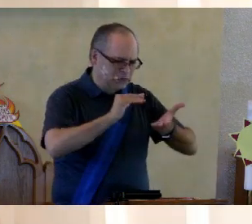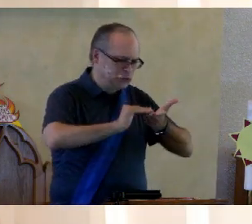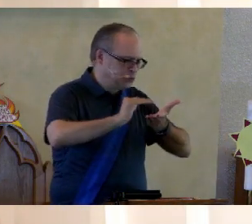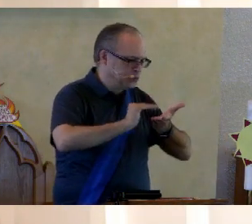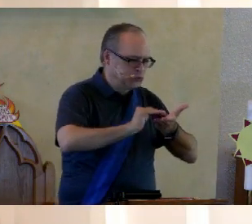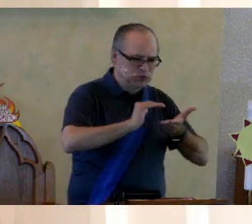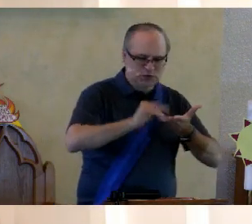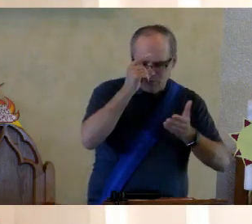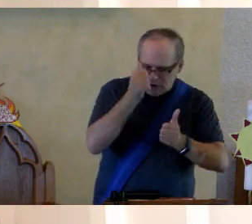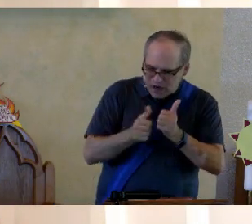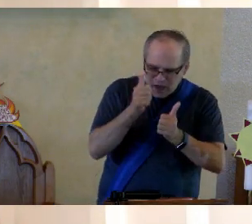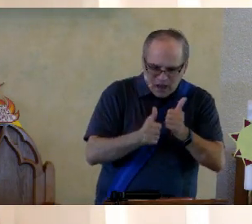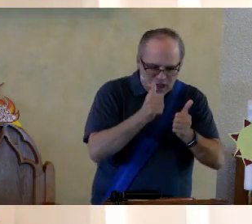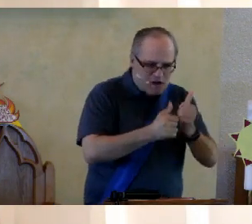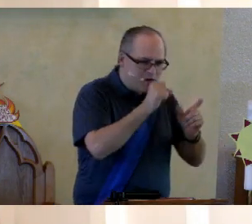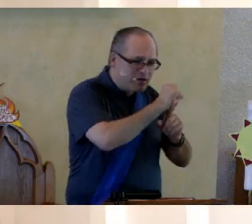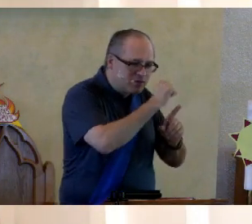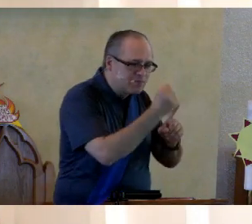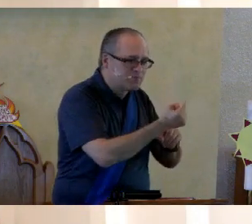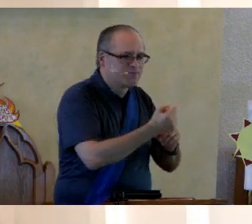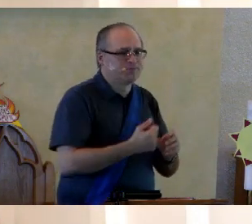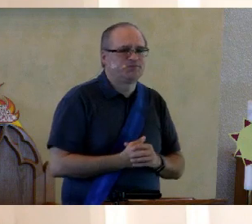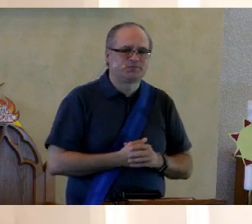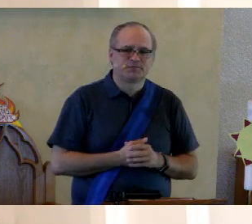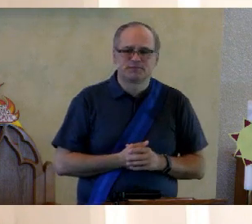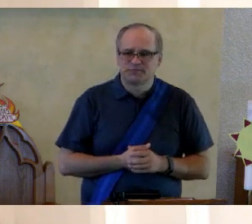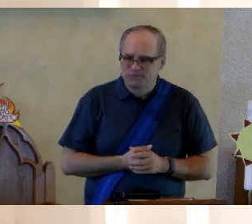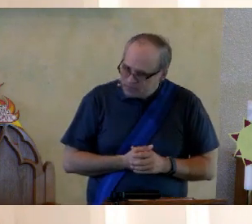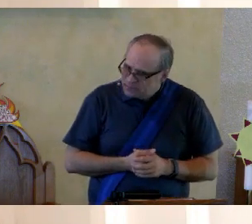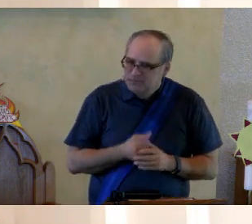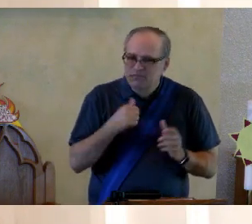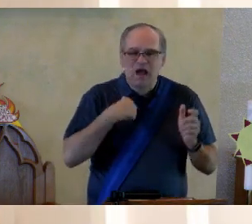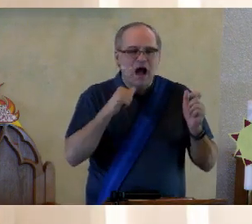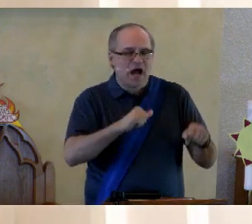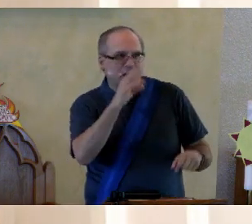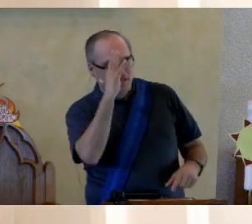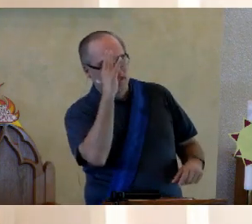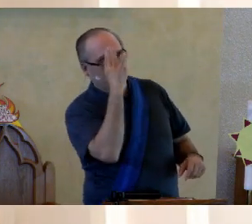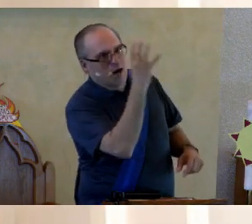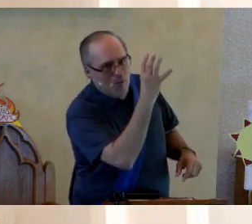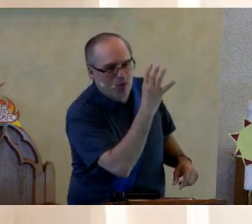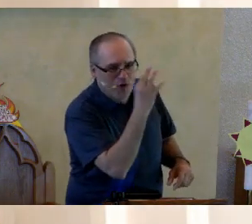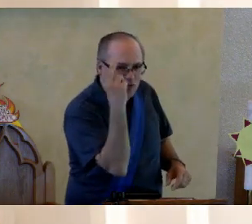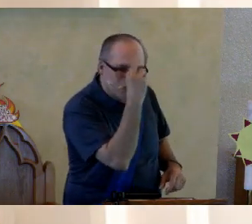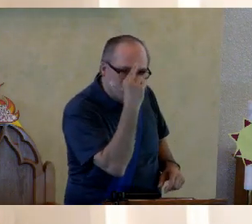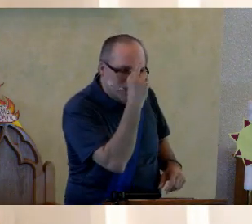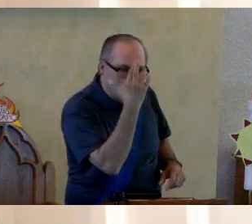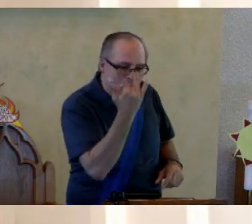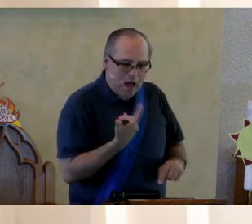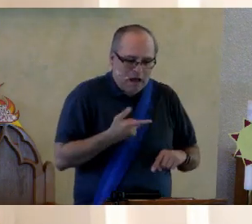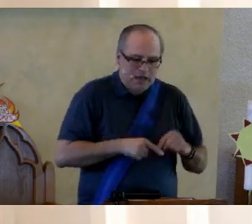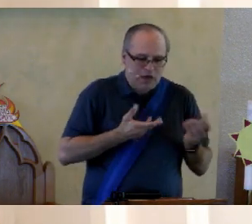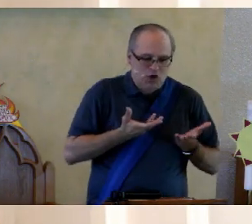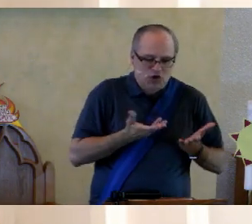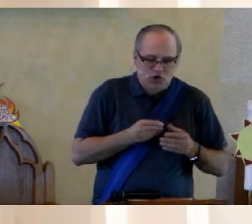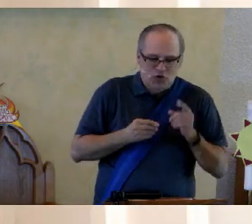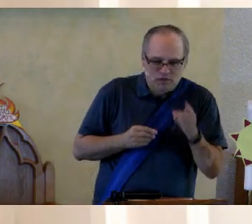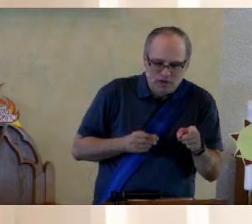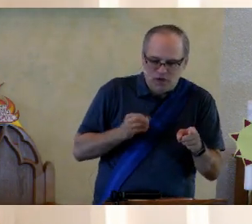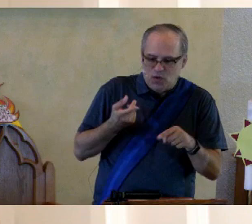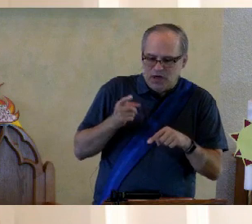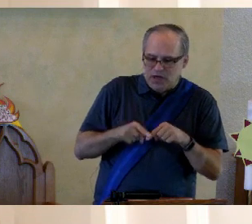every scenario. You name it, and I can come up with why I shouldn't serve in this or that capacity,